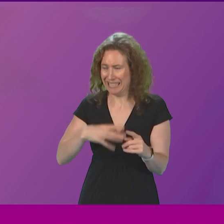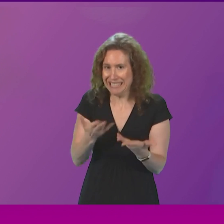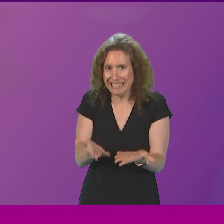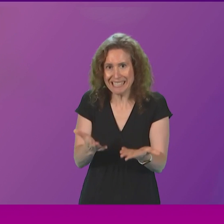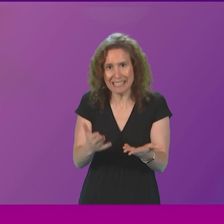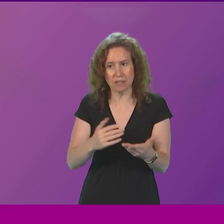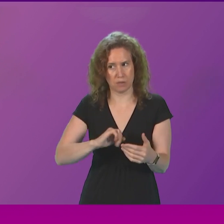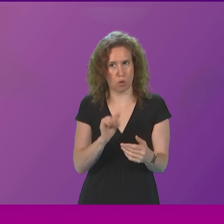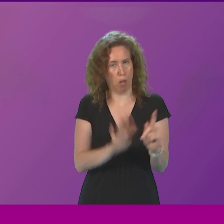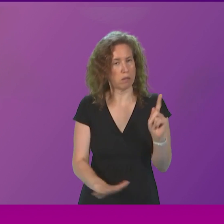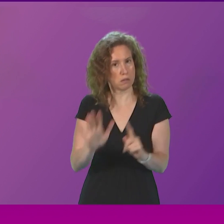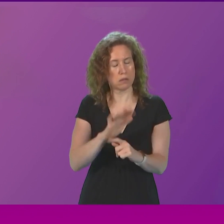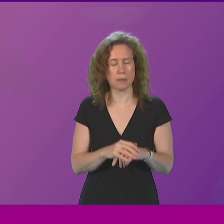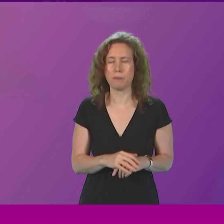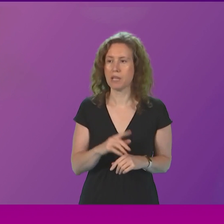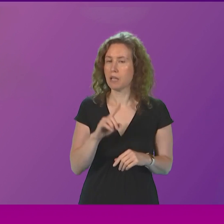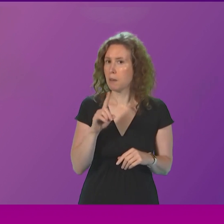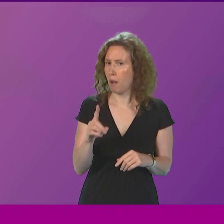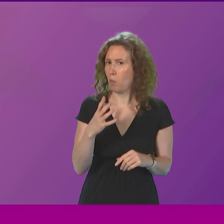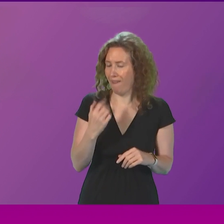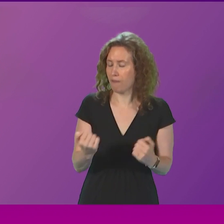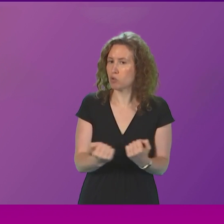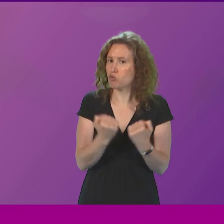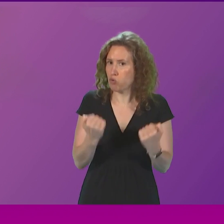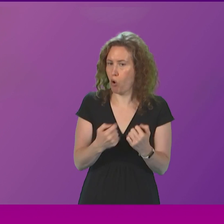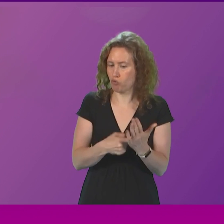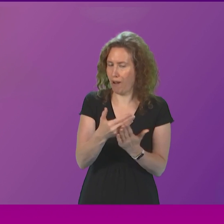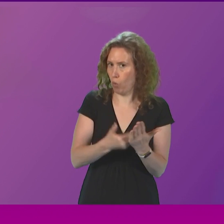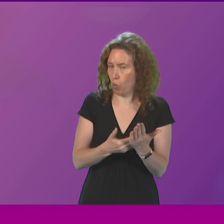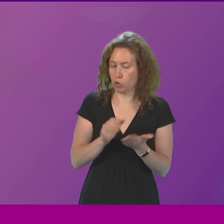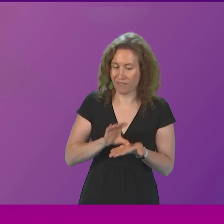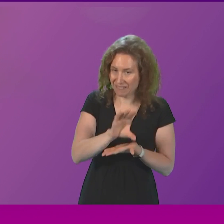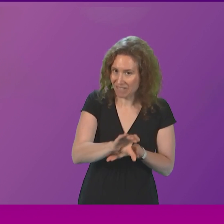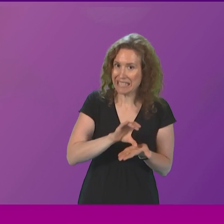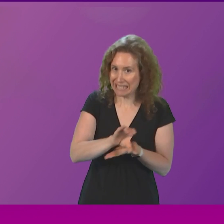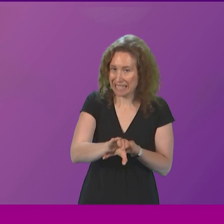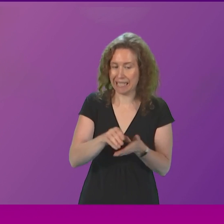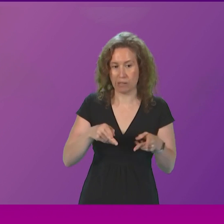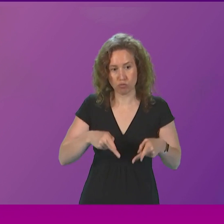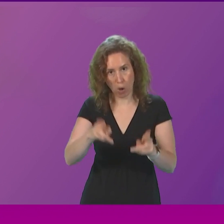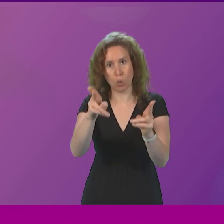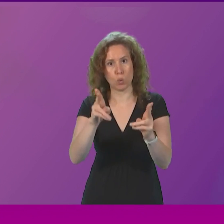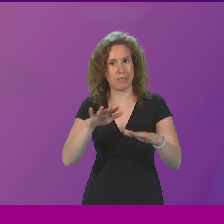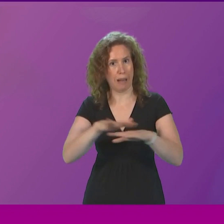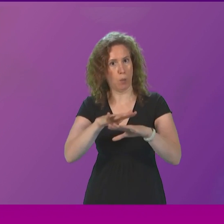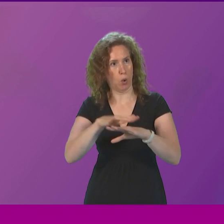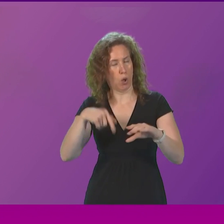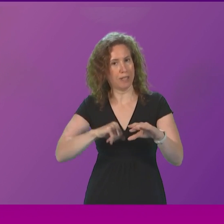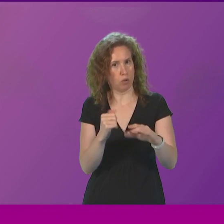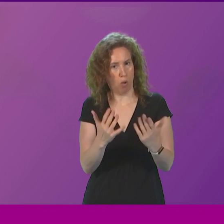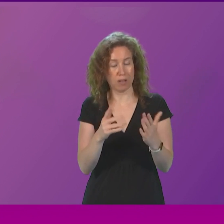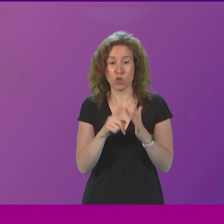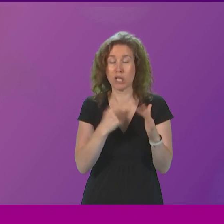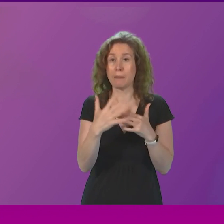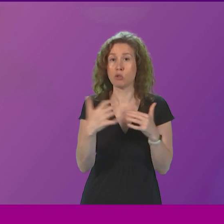Scotland up and down the country. We do have a strong record when it comes to investing in our trunk road network. Jamie